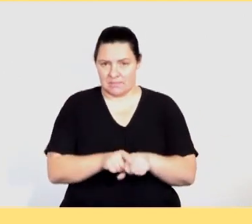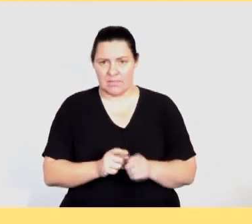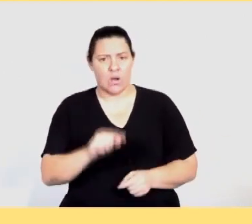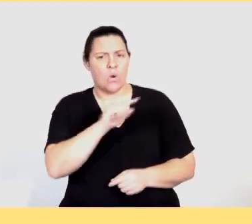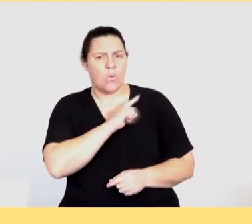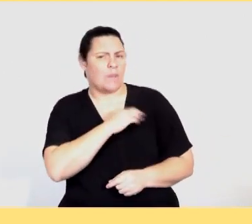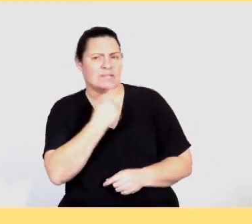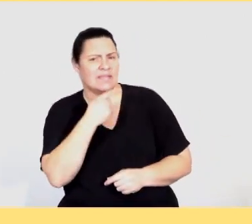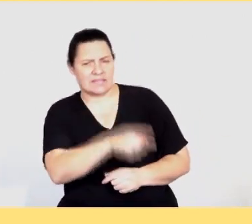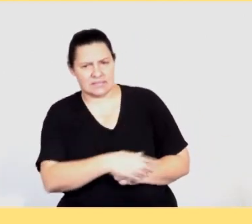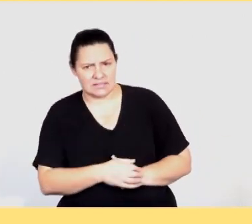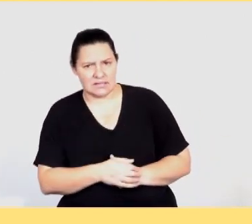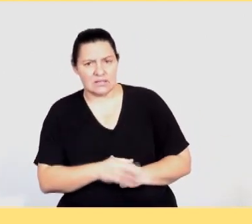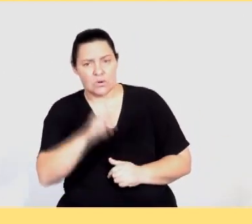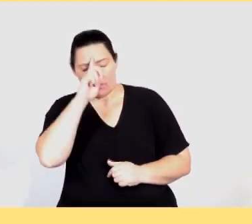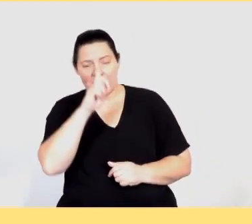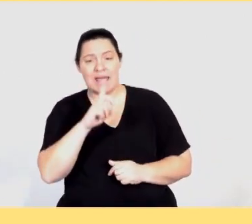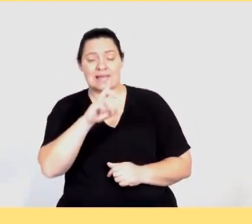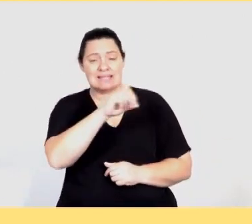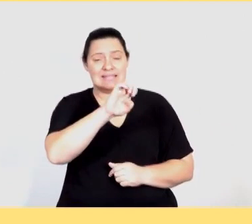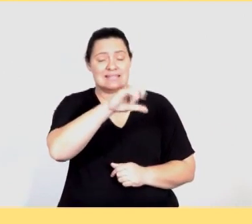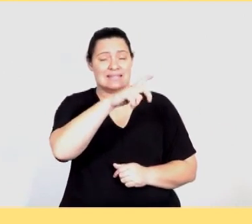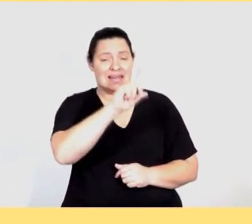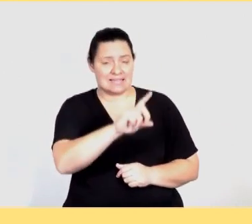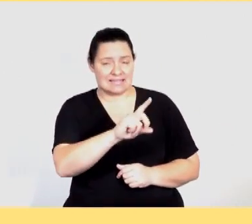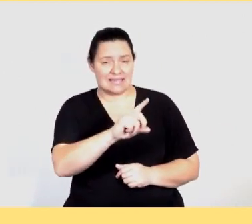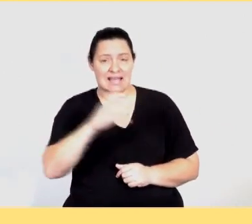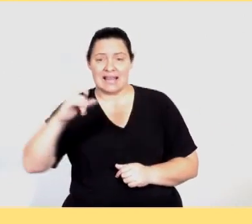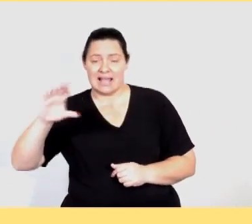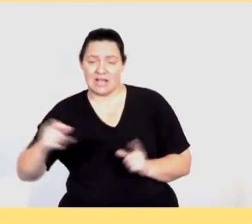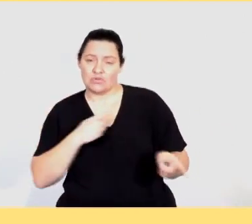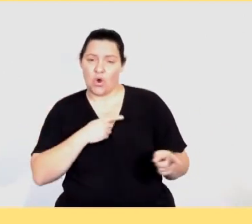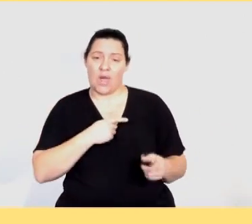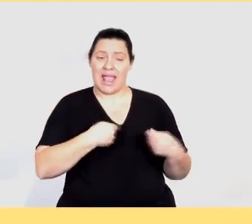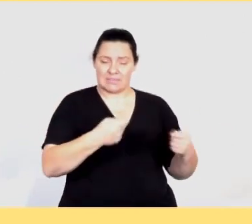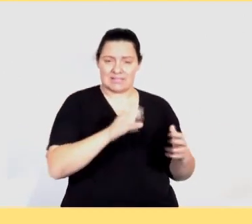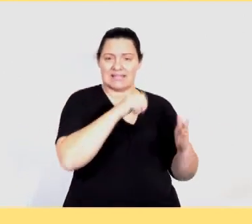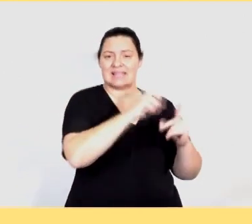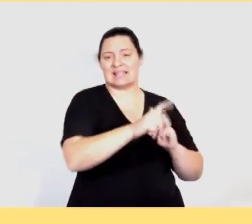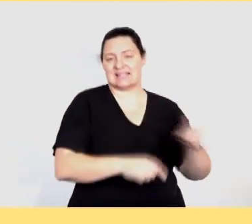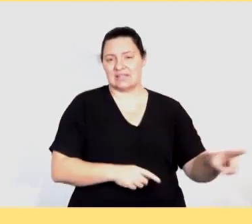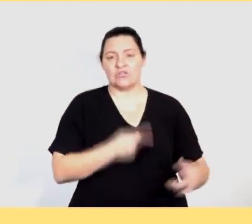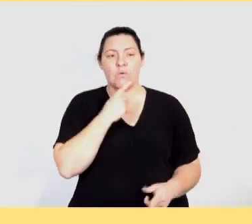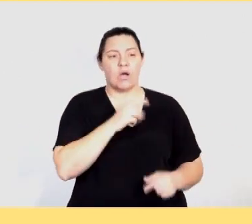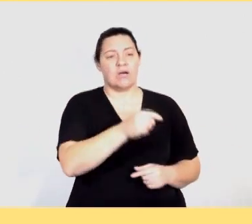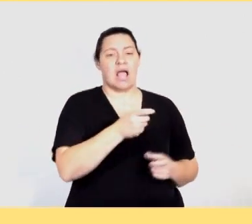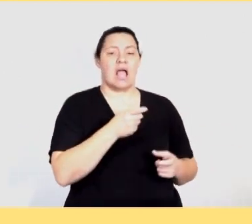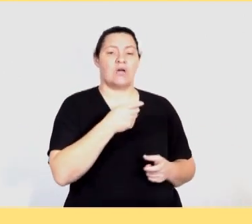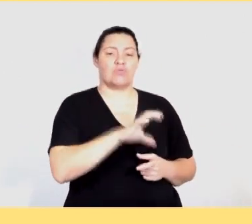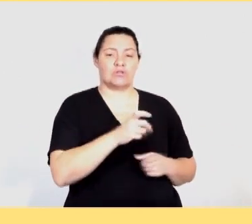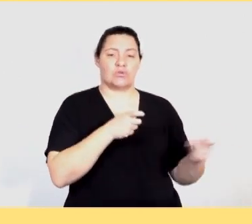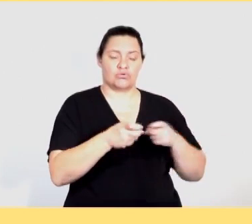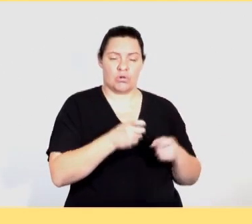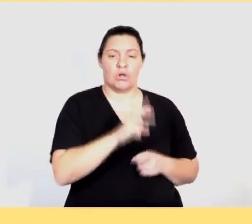as well. Why am I saying that? Remember the debt click. We debit our expenses. So I'm coming here to say